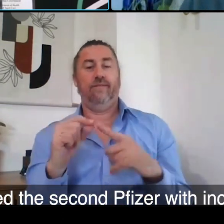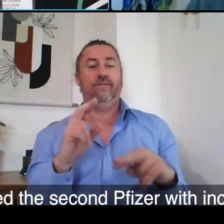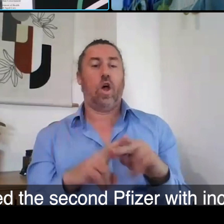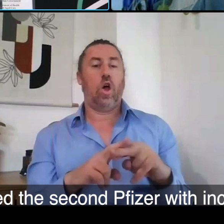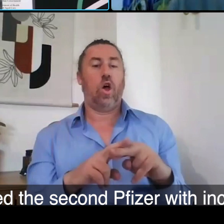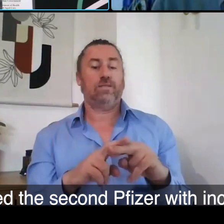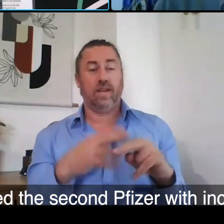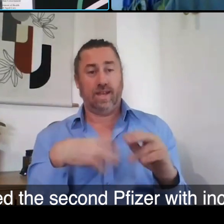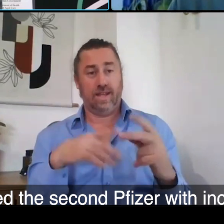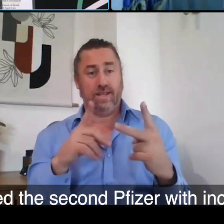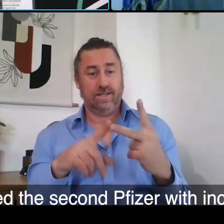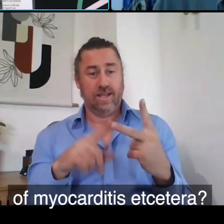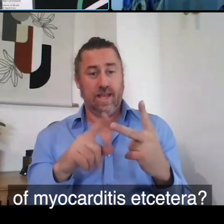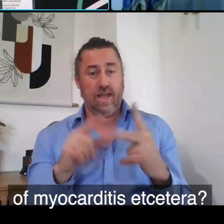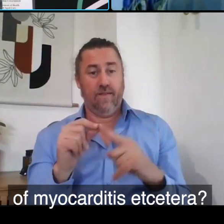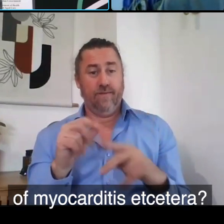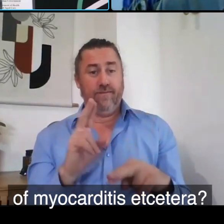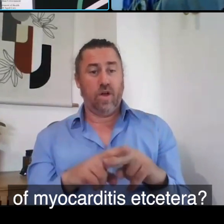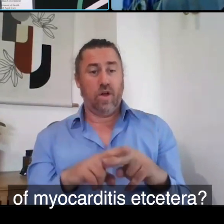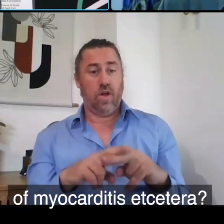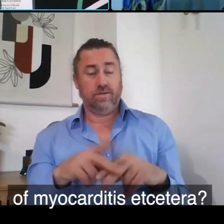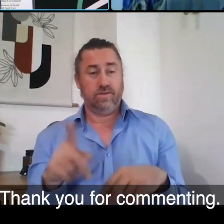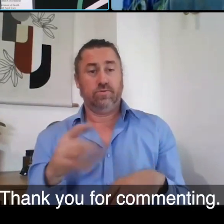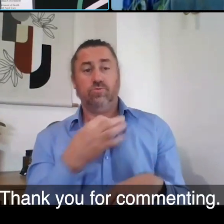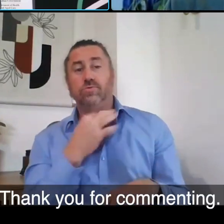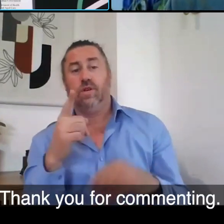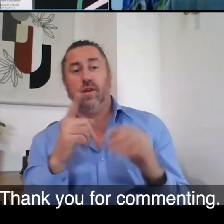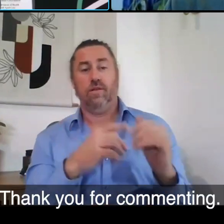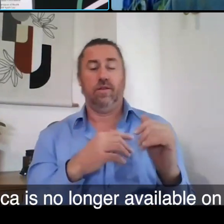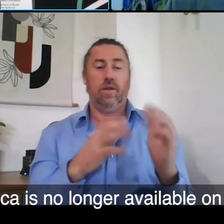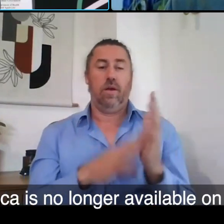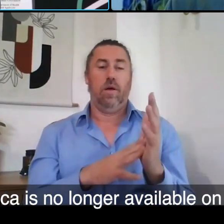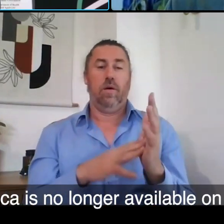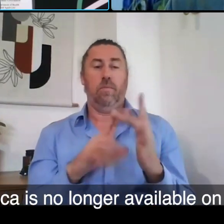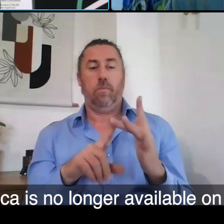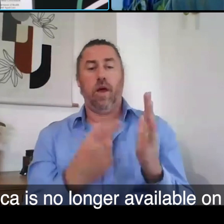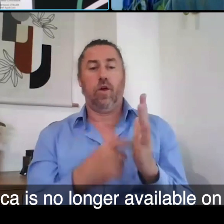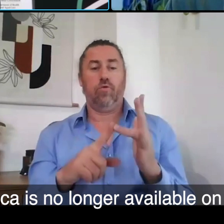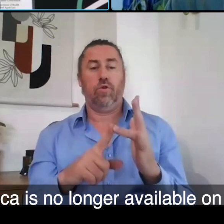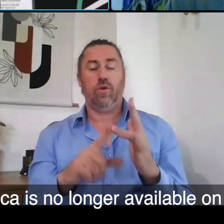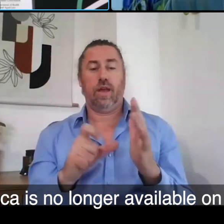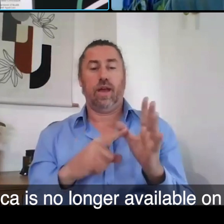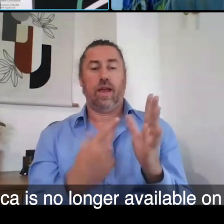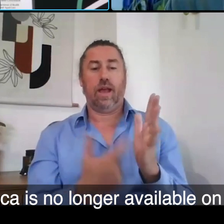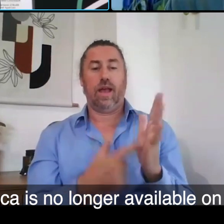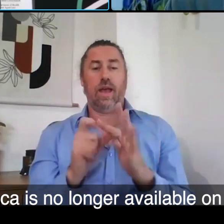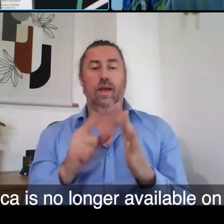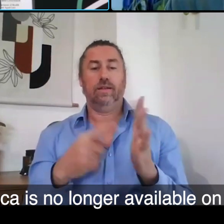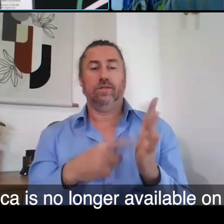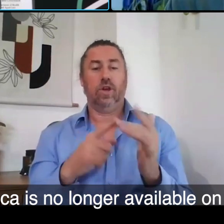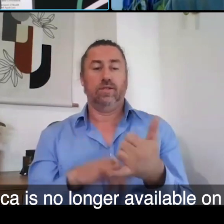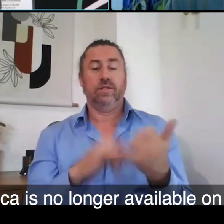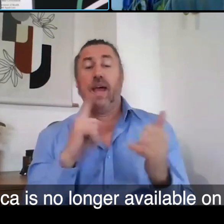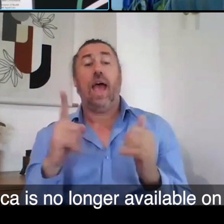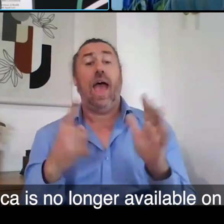second Pfizer with increased risk of myocarditis, etc.? Thank you for commenting. So, firstly, AstraZeneca is no